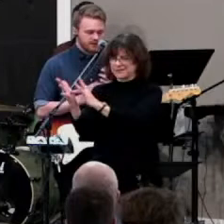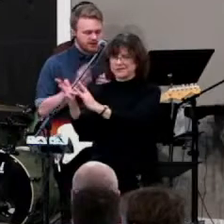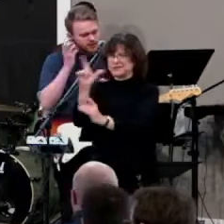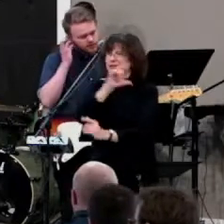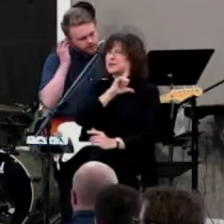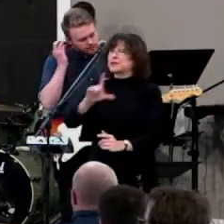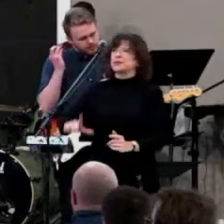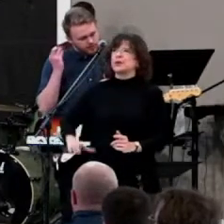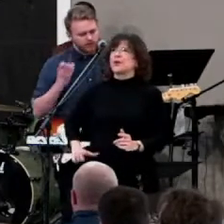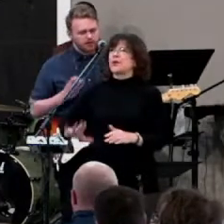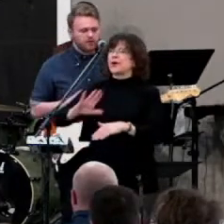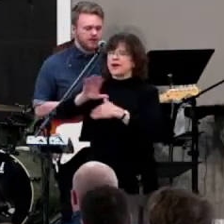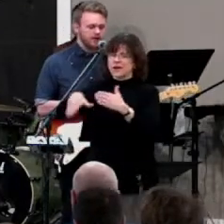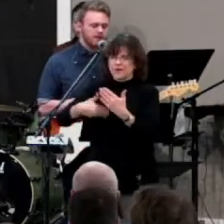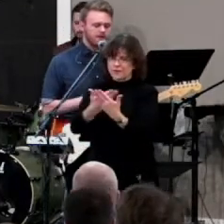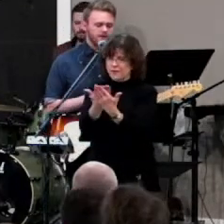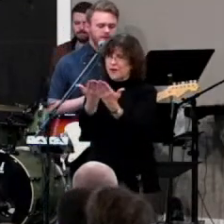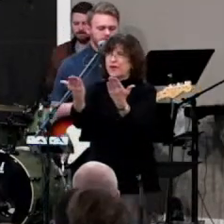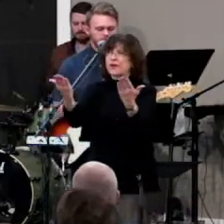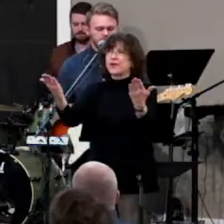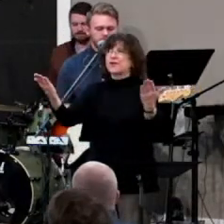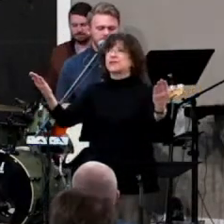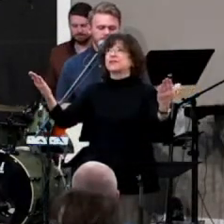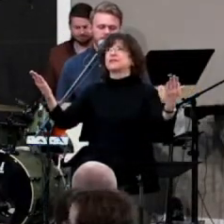but Jesus, Lord of